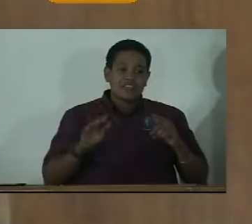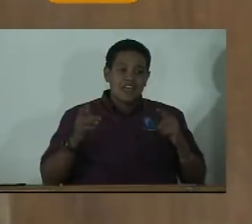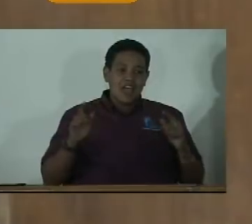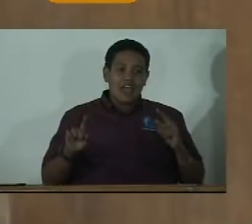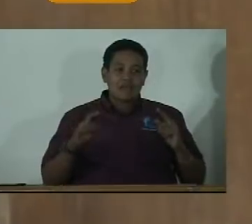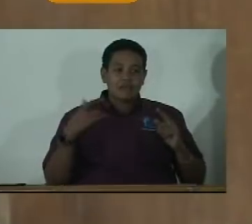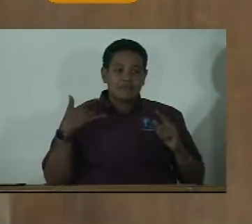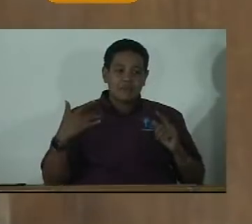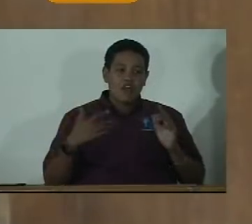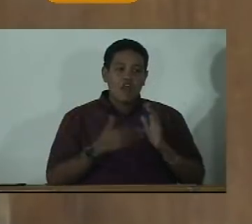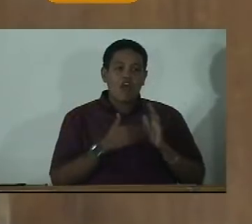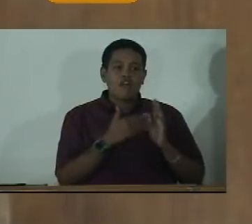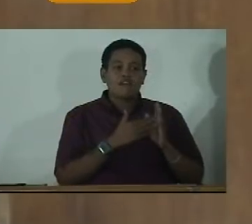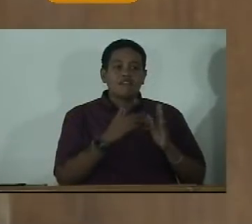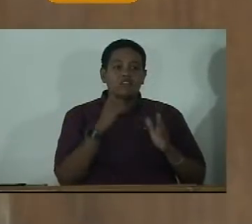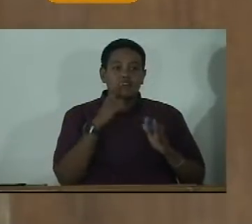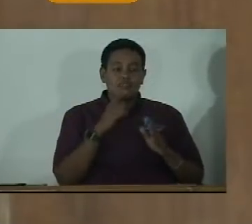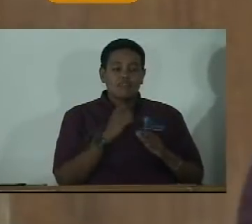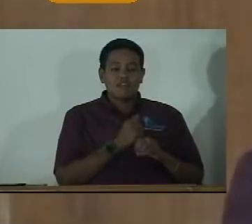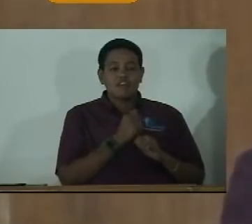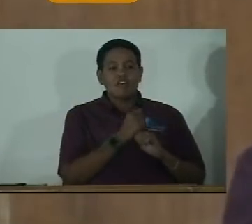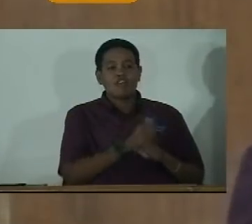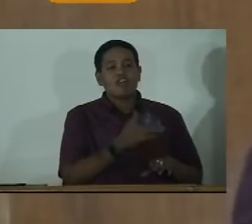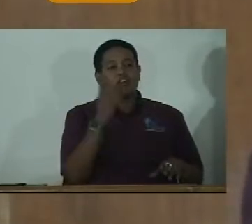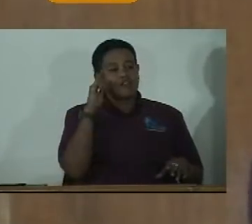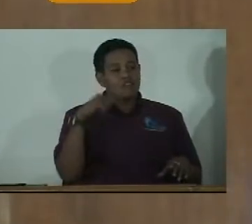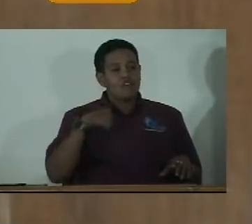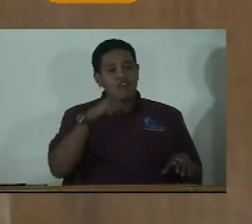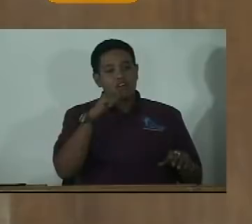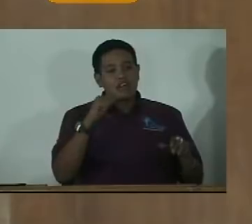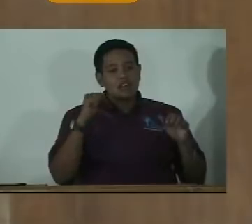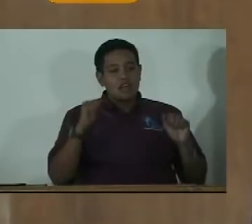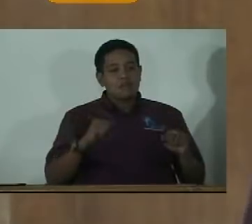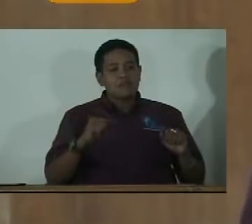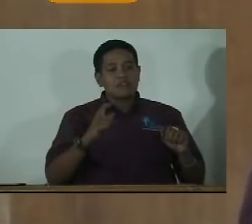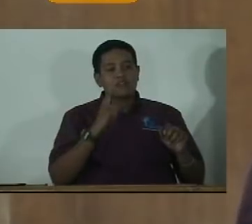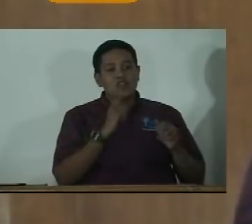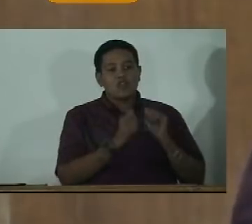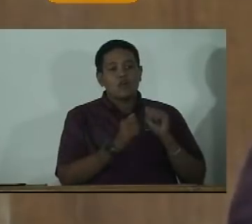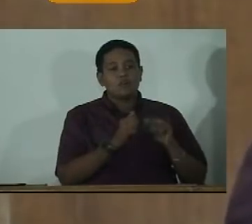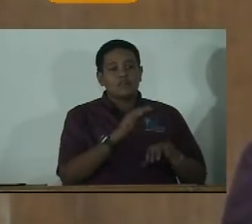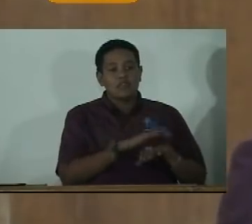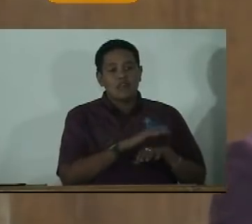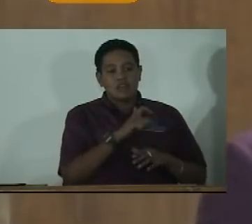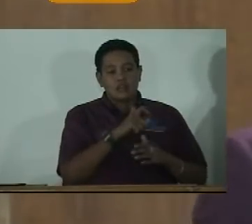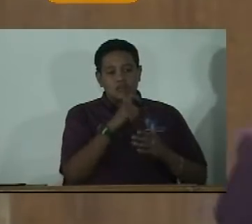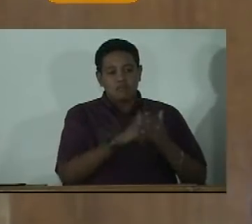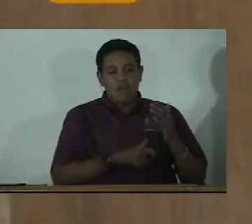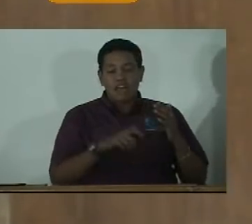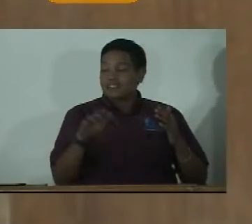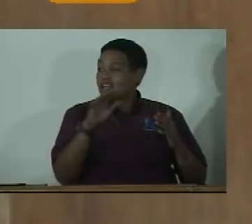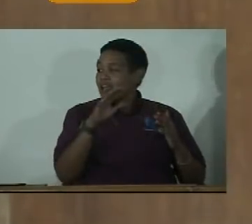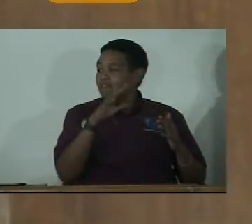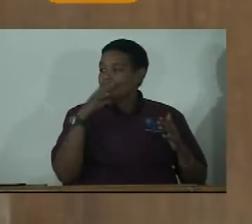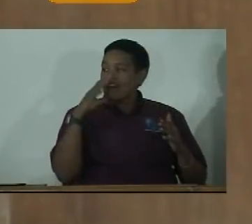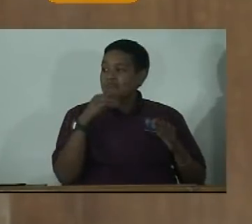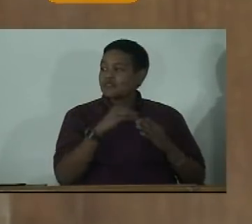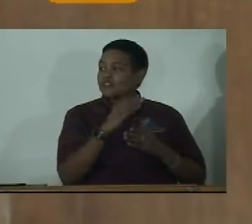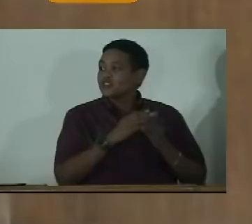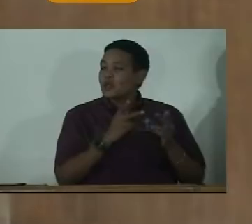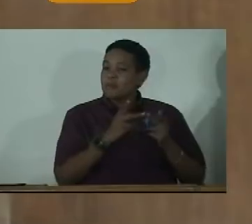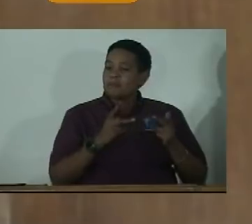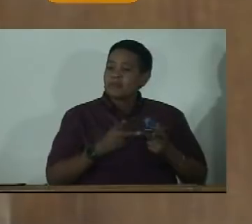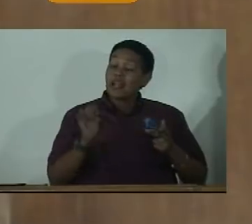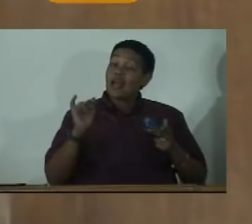often caused for our inability to compete on price. There are farms in some places like